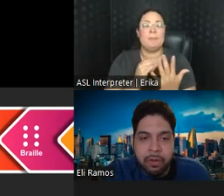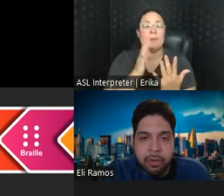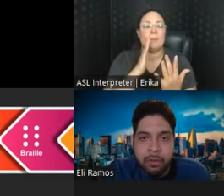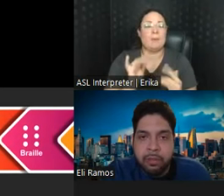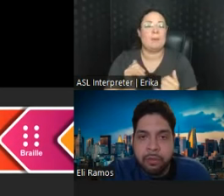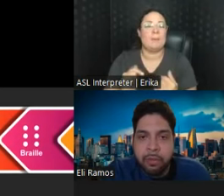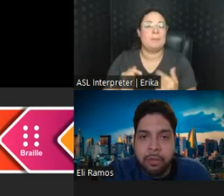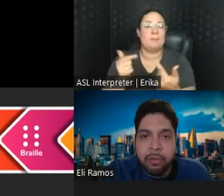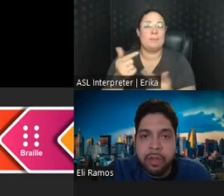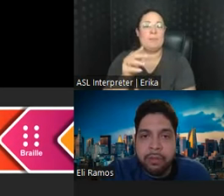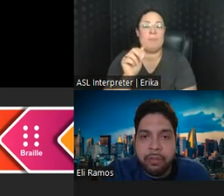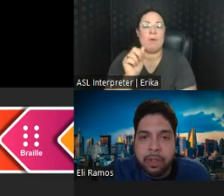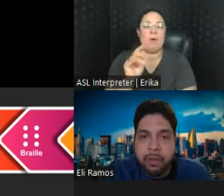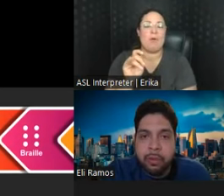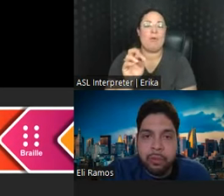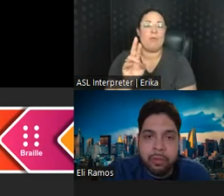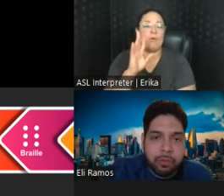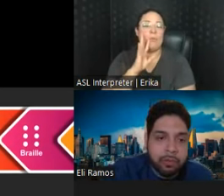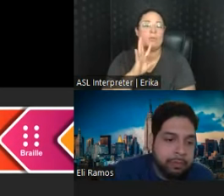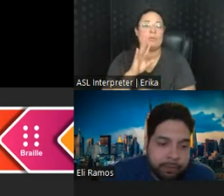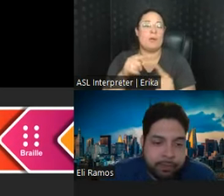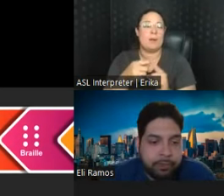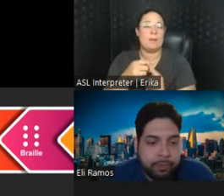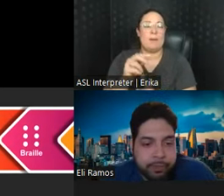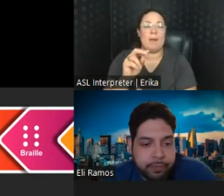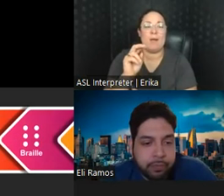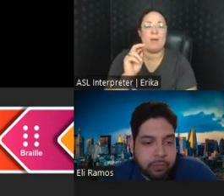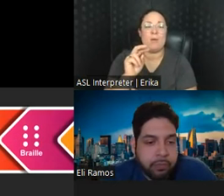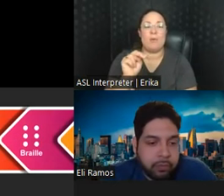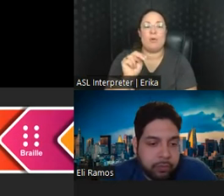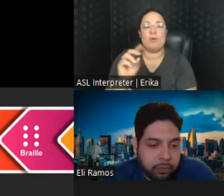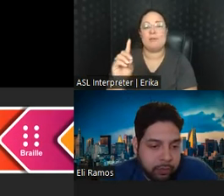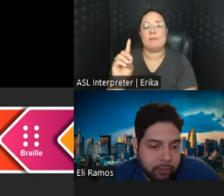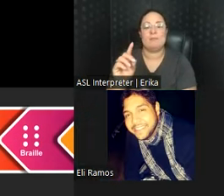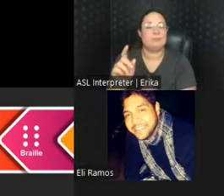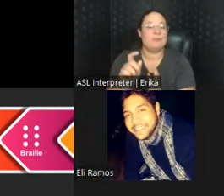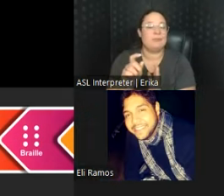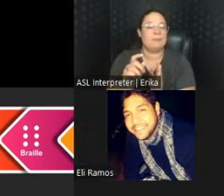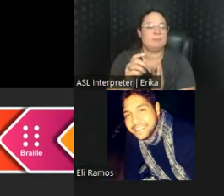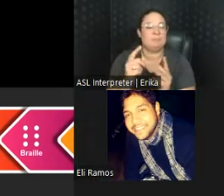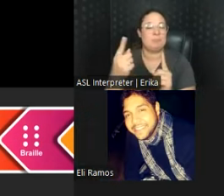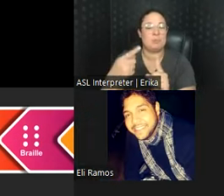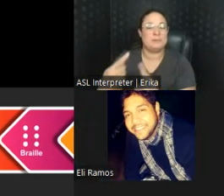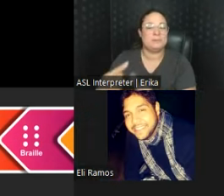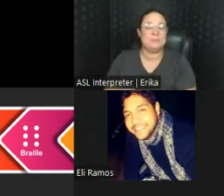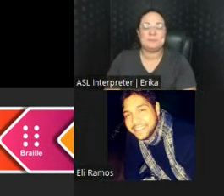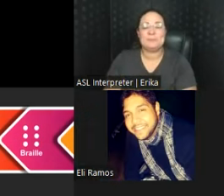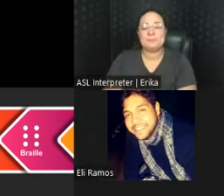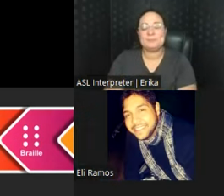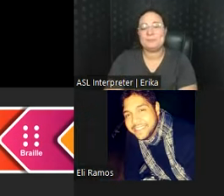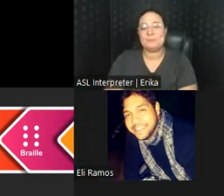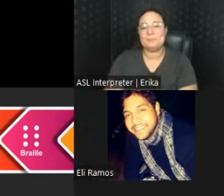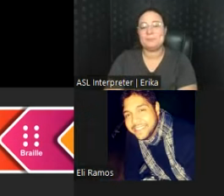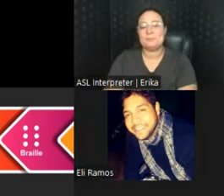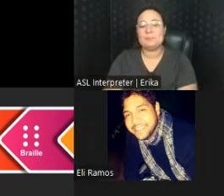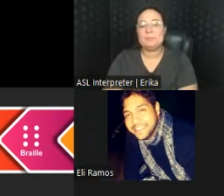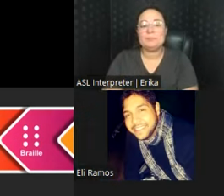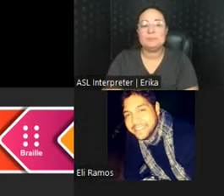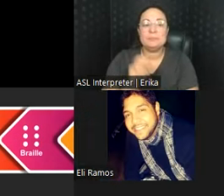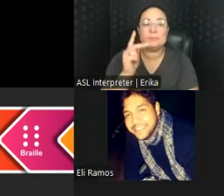to Arthur to cover some neurodiversity notes. All right. Thanks, Eli. All right. So we're going to move